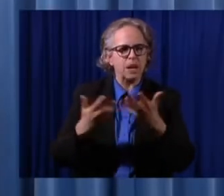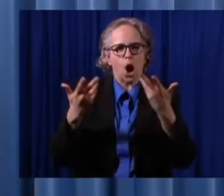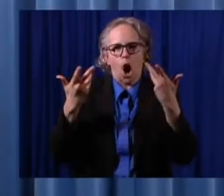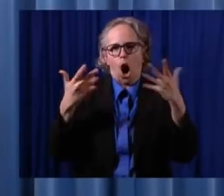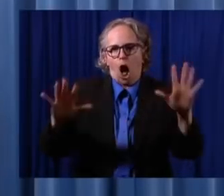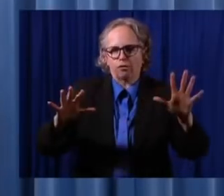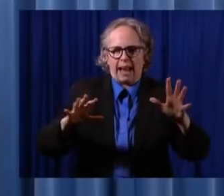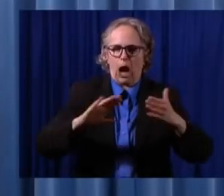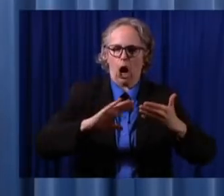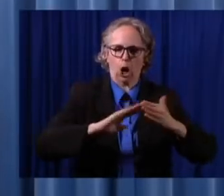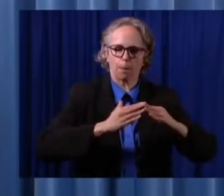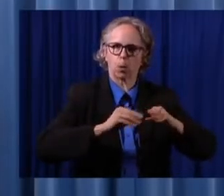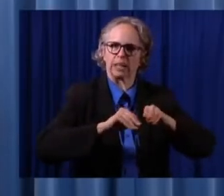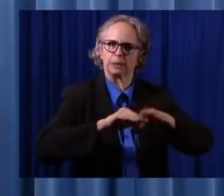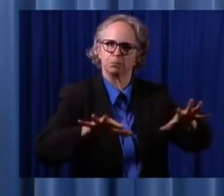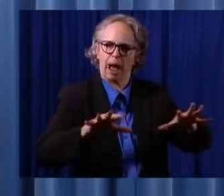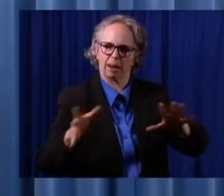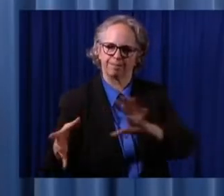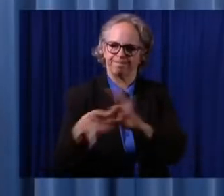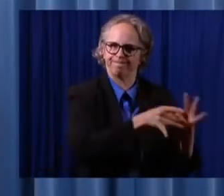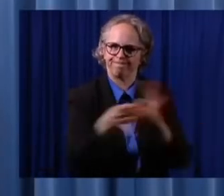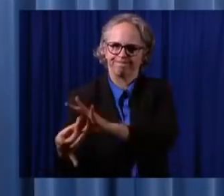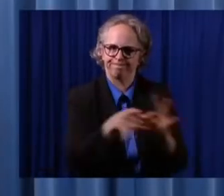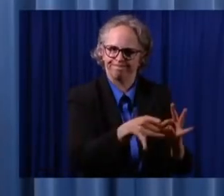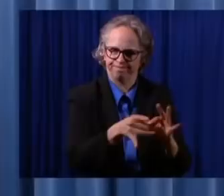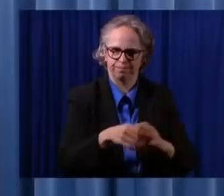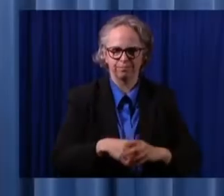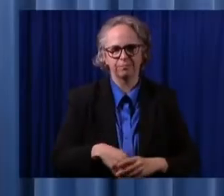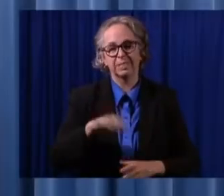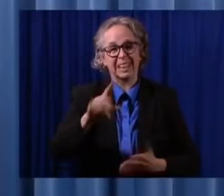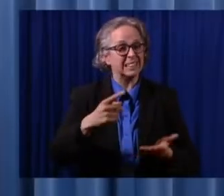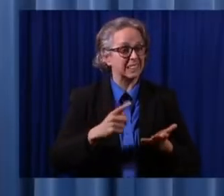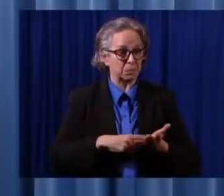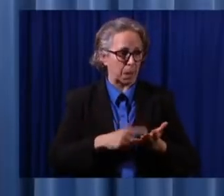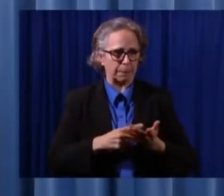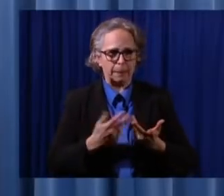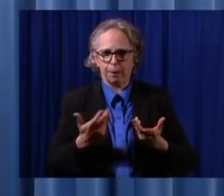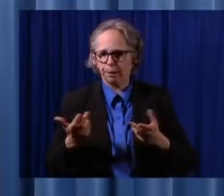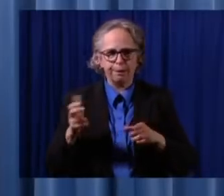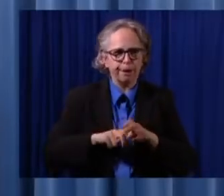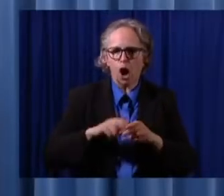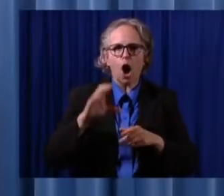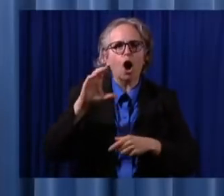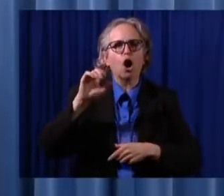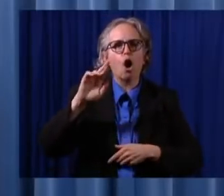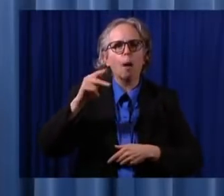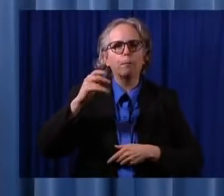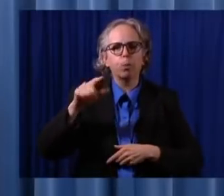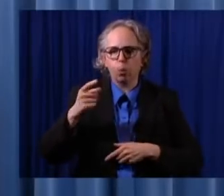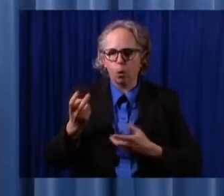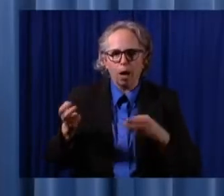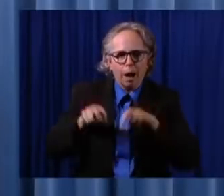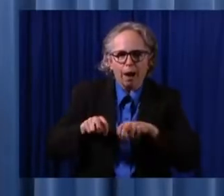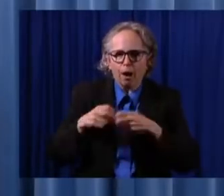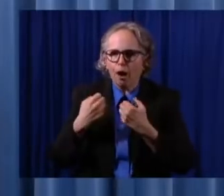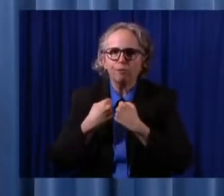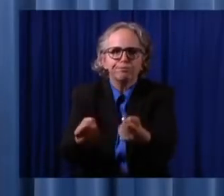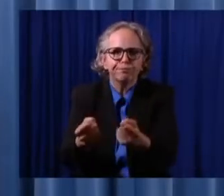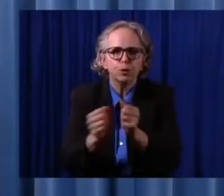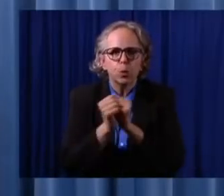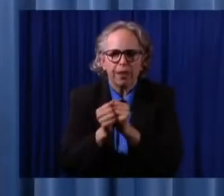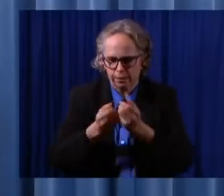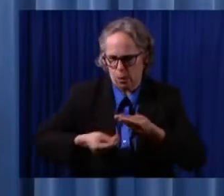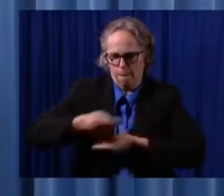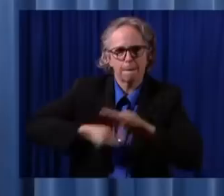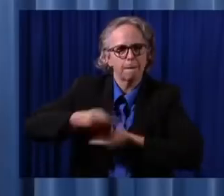cases, you have people riding to work together. So it's all kinds of different things, and that's the